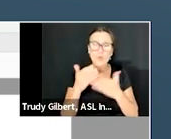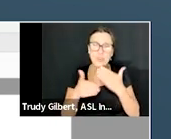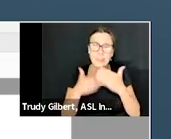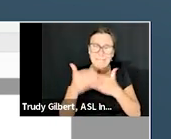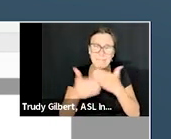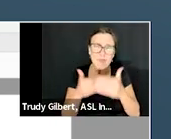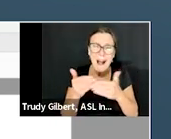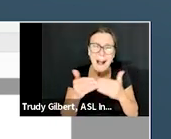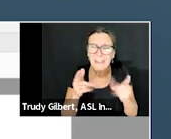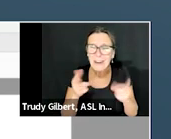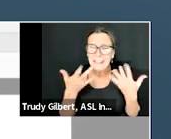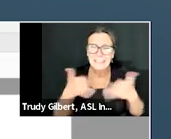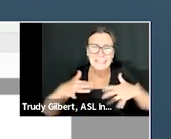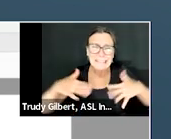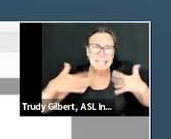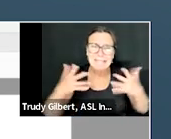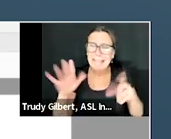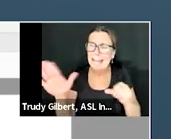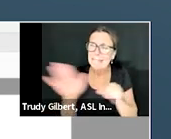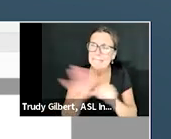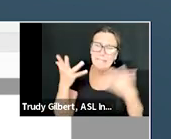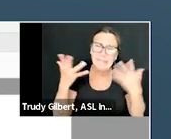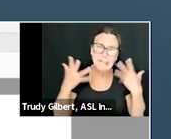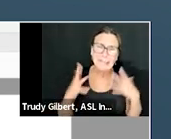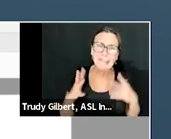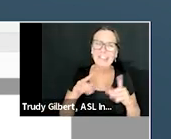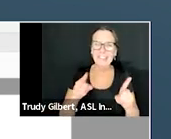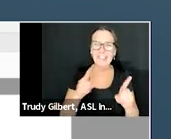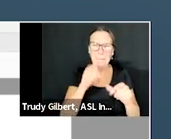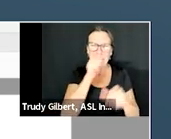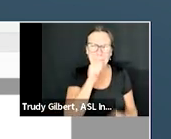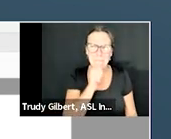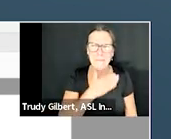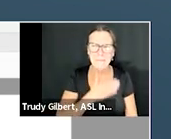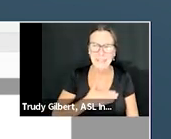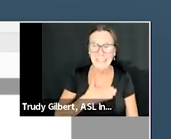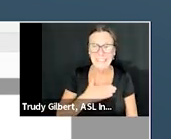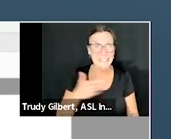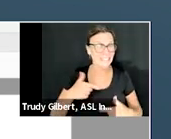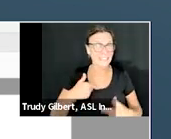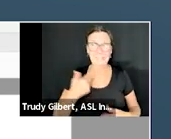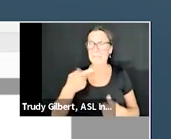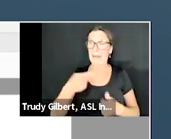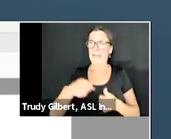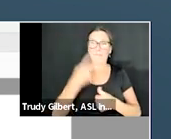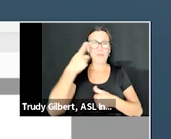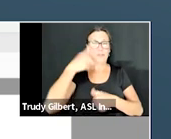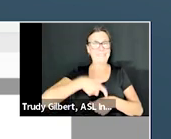patience. And I appreciate your patience this evening, because this is my very first PowerPoint. So